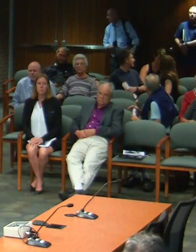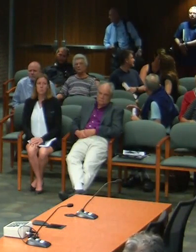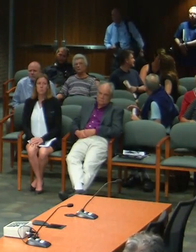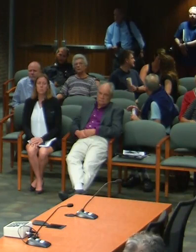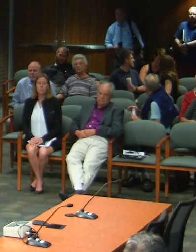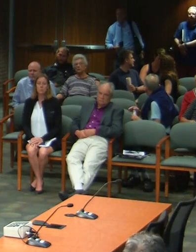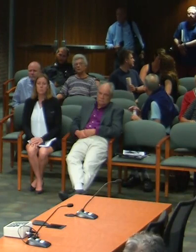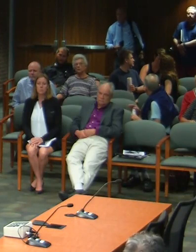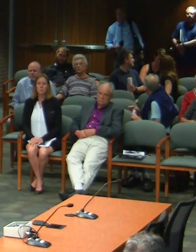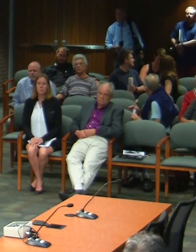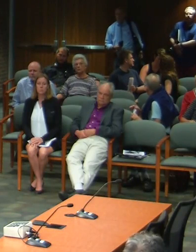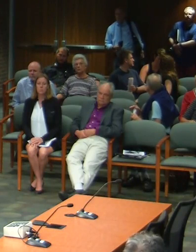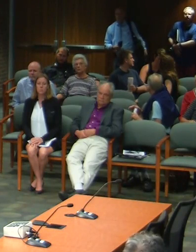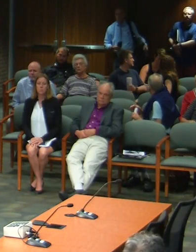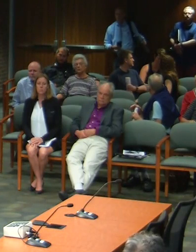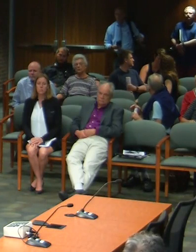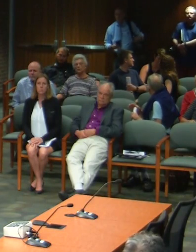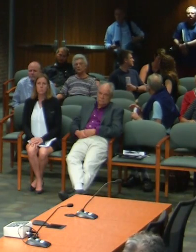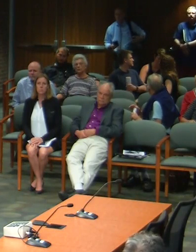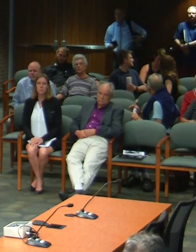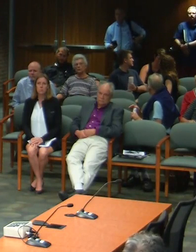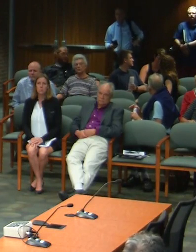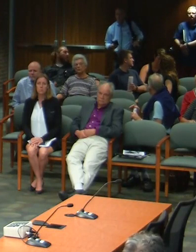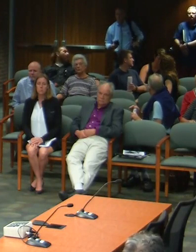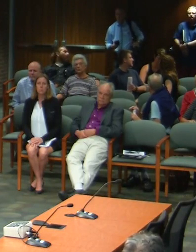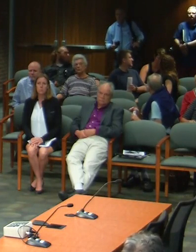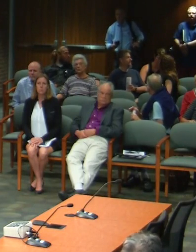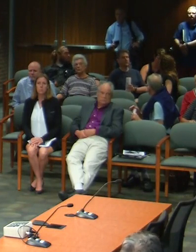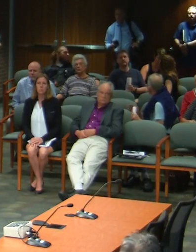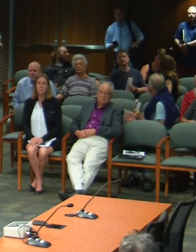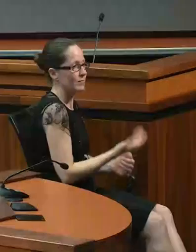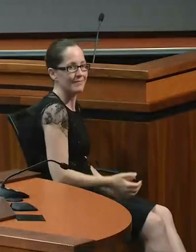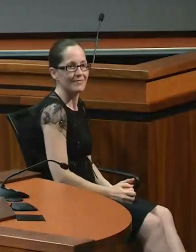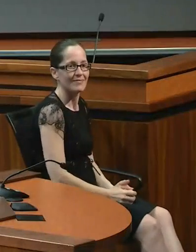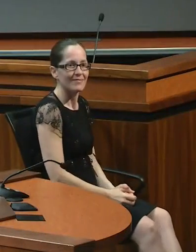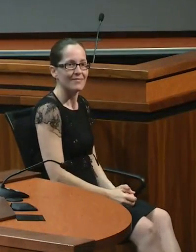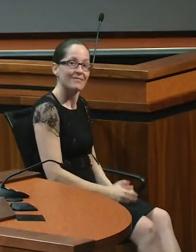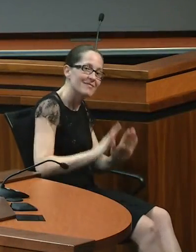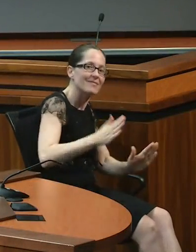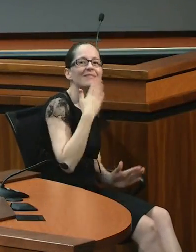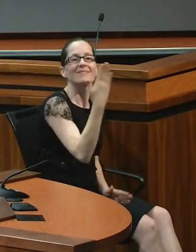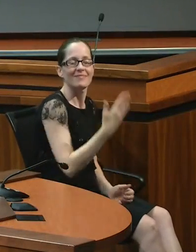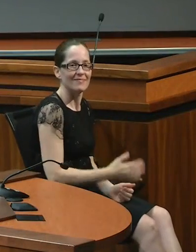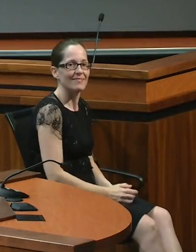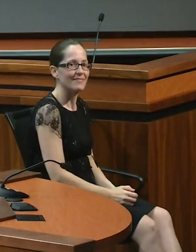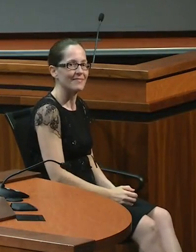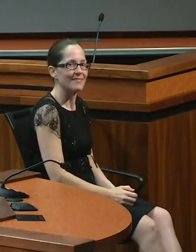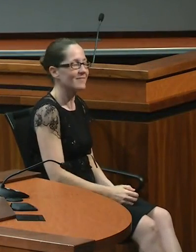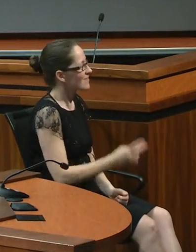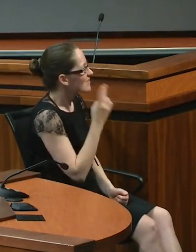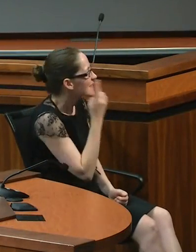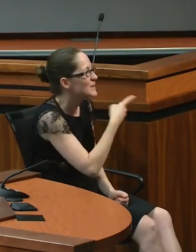for anyone else who wasn't here. You let folks know they can watch what you guys saw tonight. Great. Thank you, and again, see you